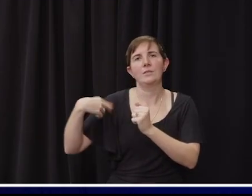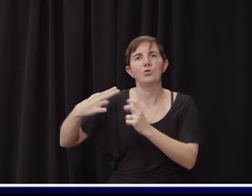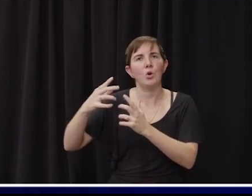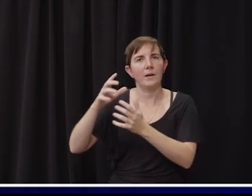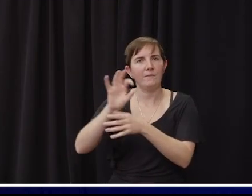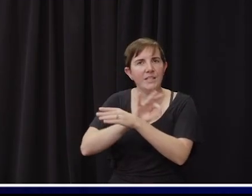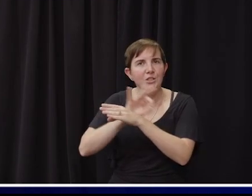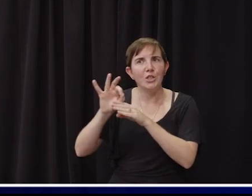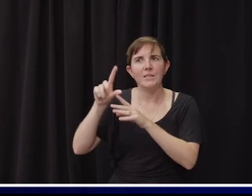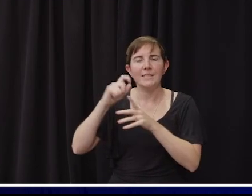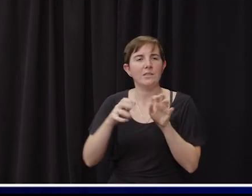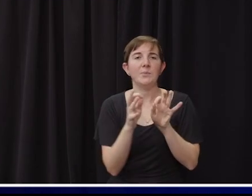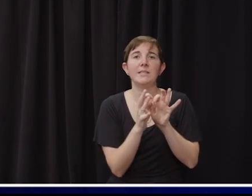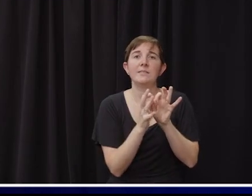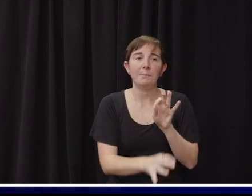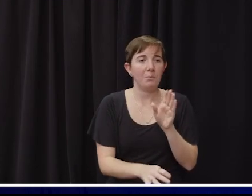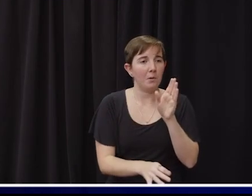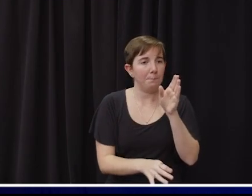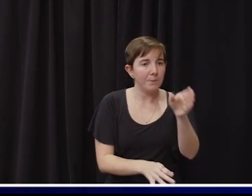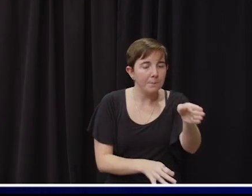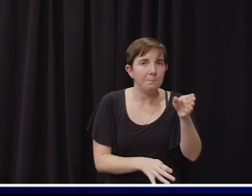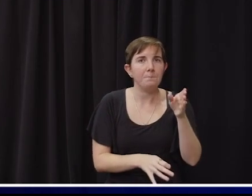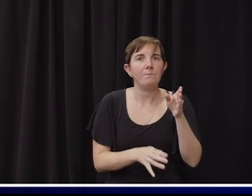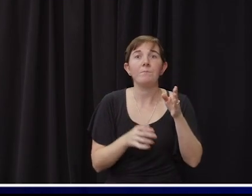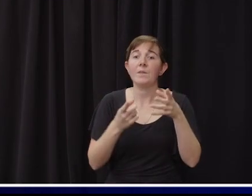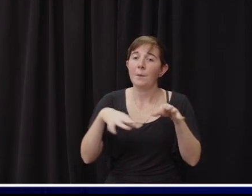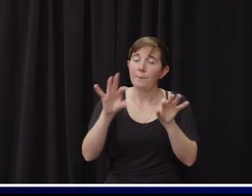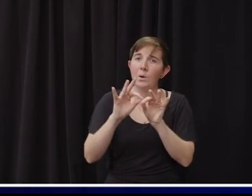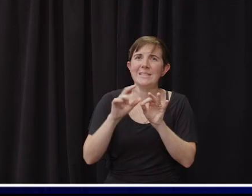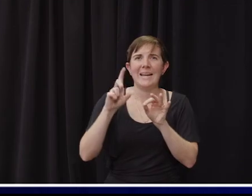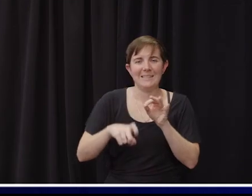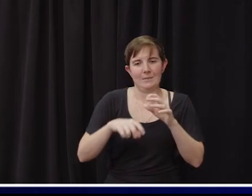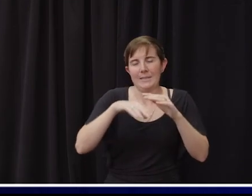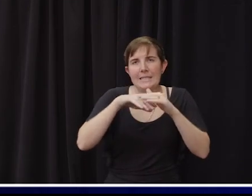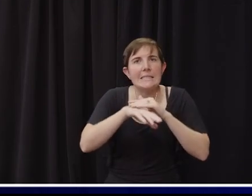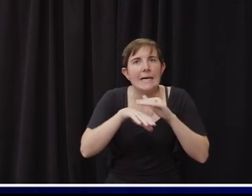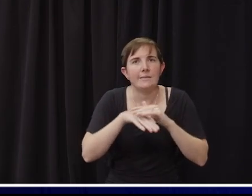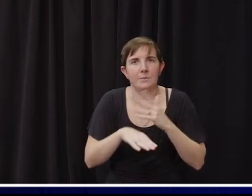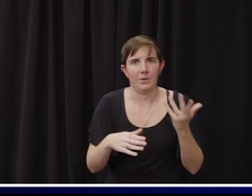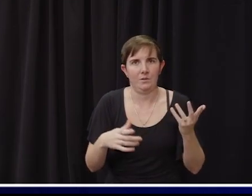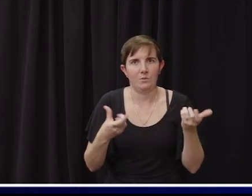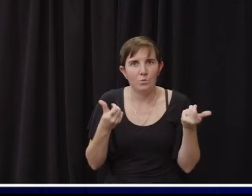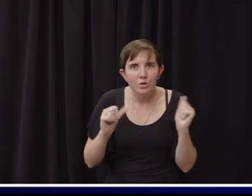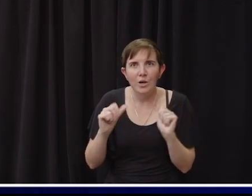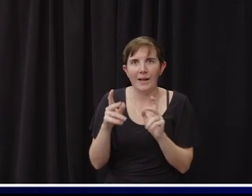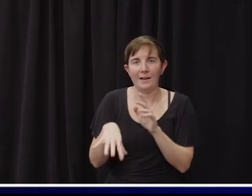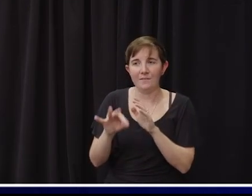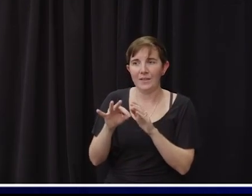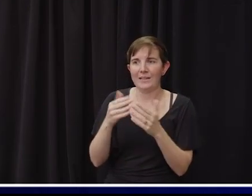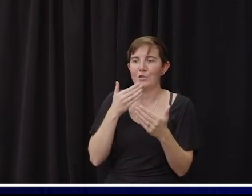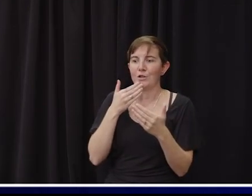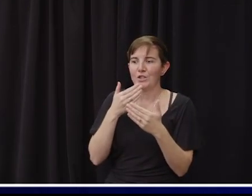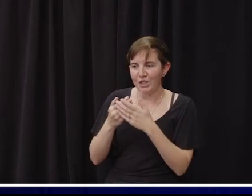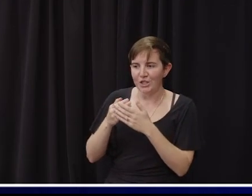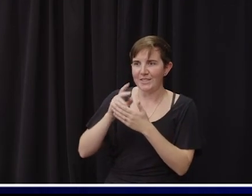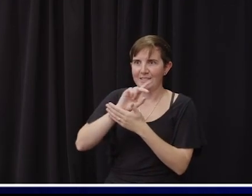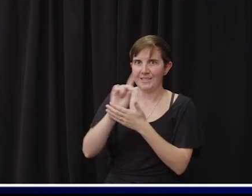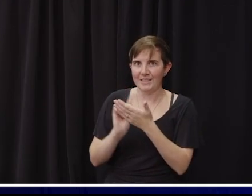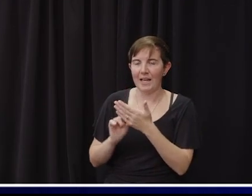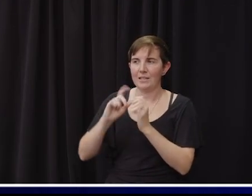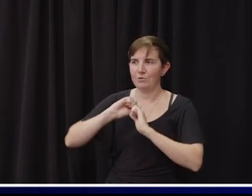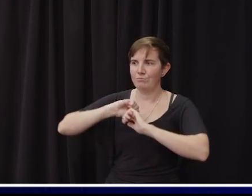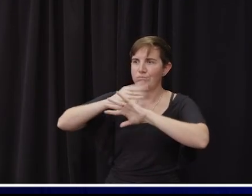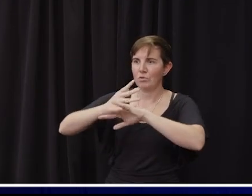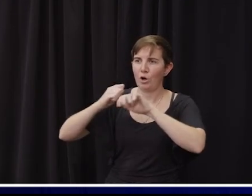it needs to be simple, but most importantly, it had to be accessible because we're trying to find a basis of design that they can implement